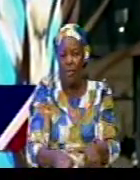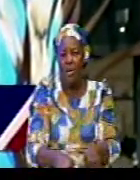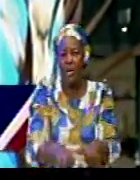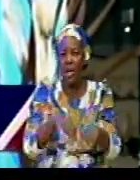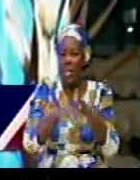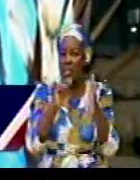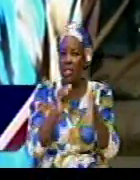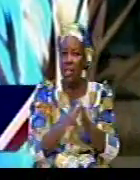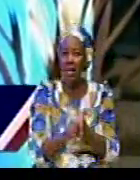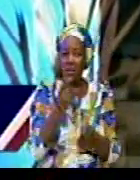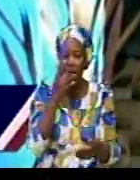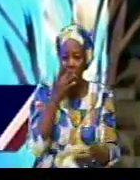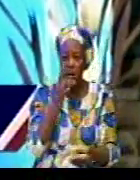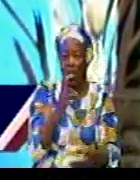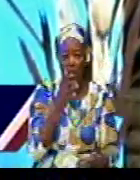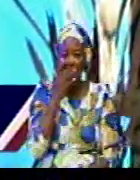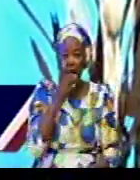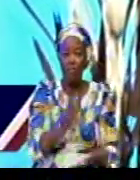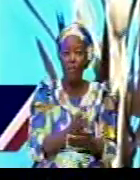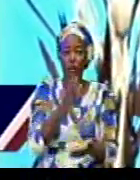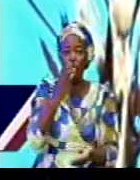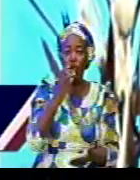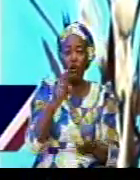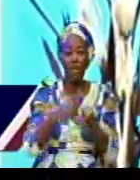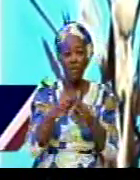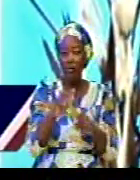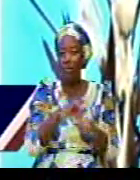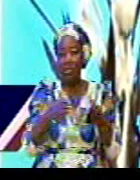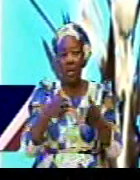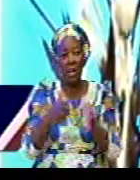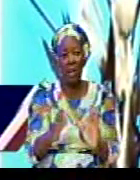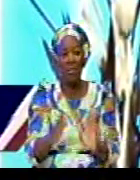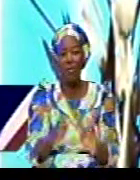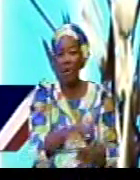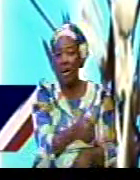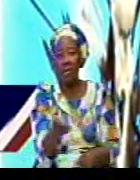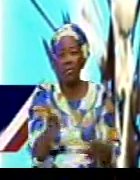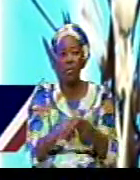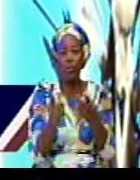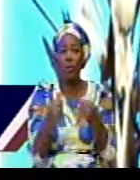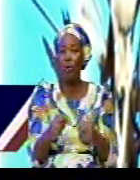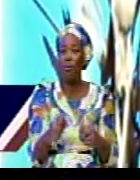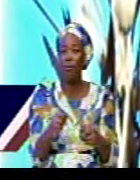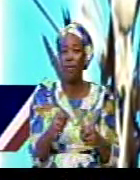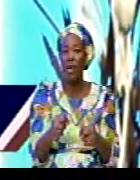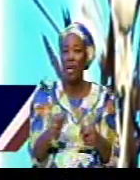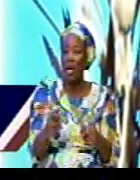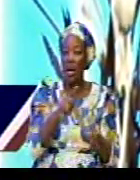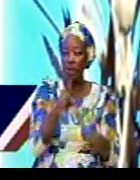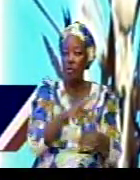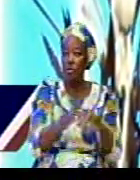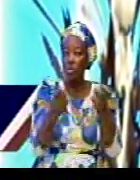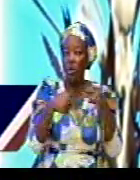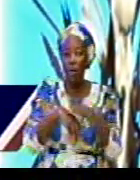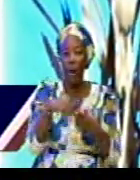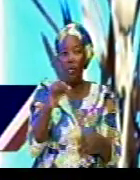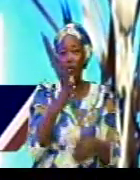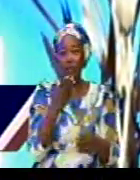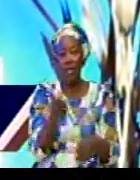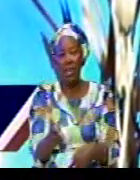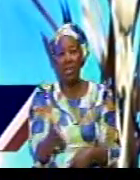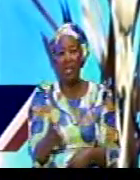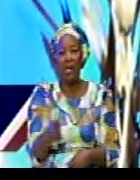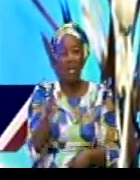keep himself, you remain in that bottle. You don't allow anything